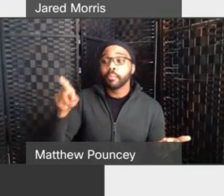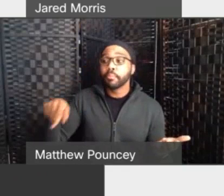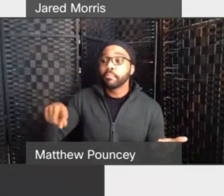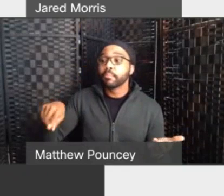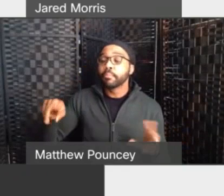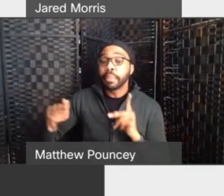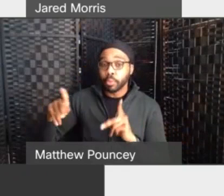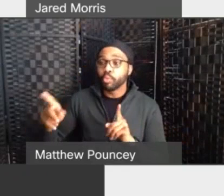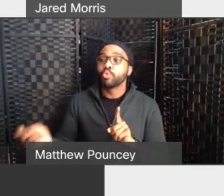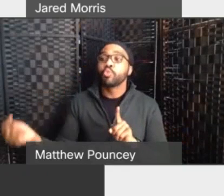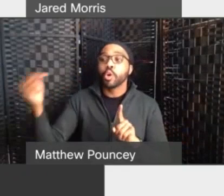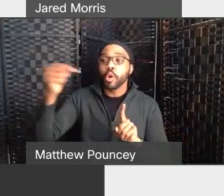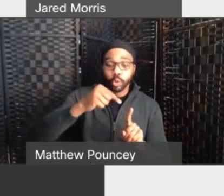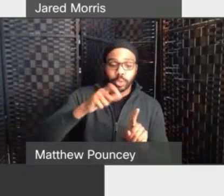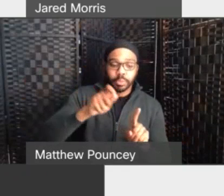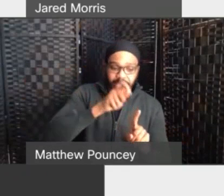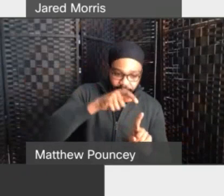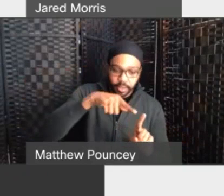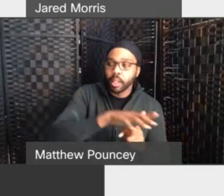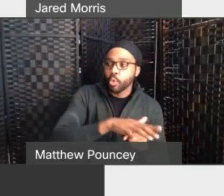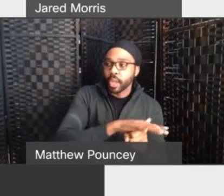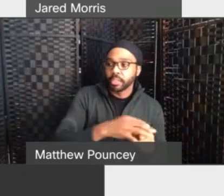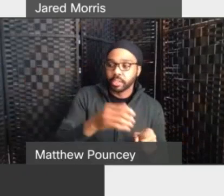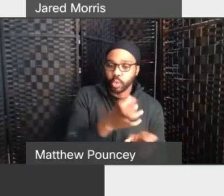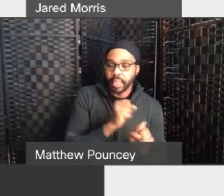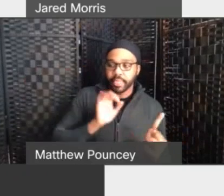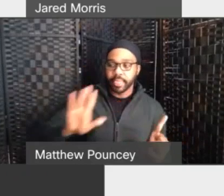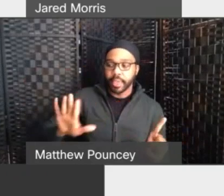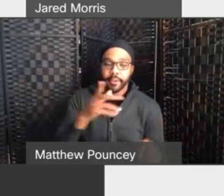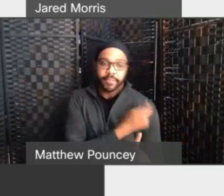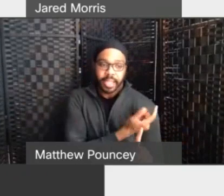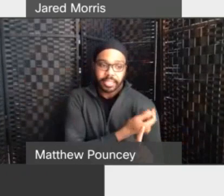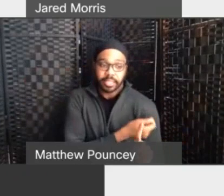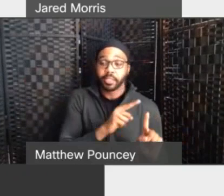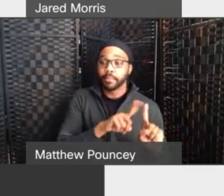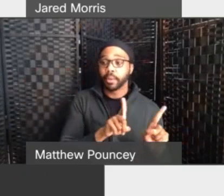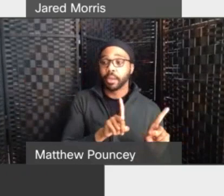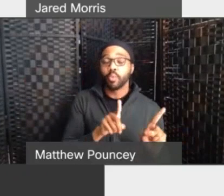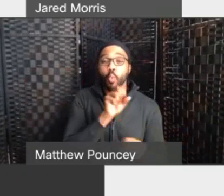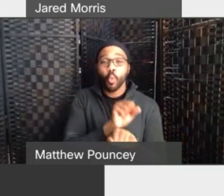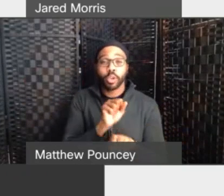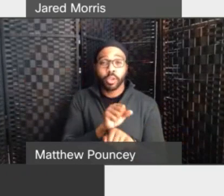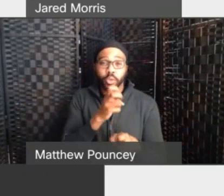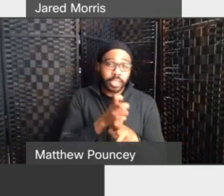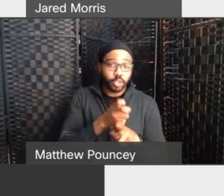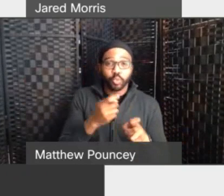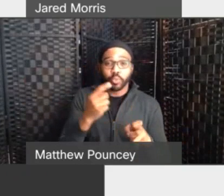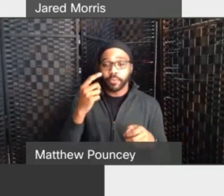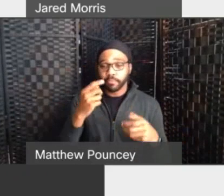specific location to get a vaccine. We are working on the issue for people who need someone to come to